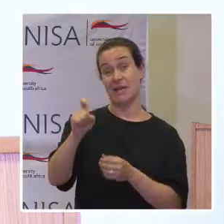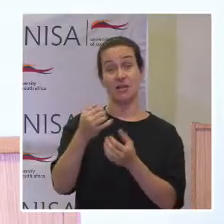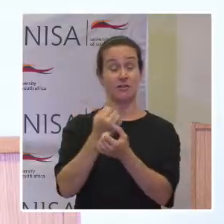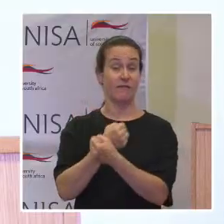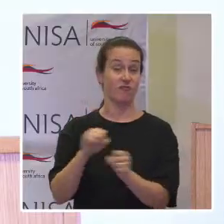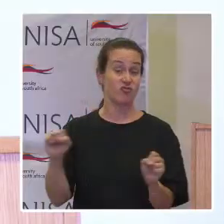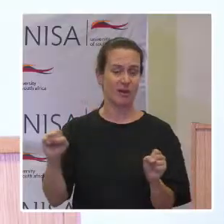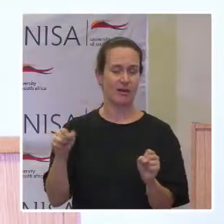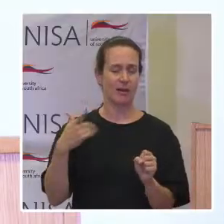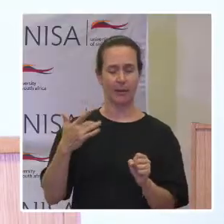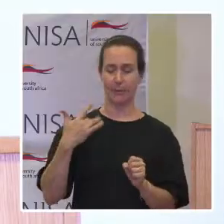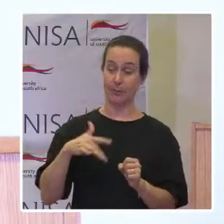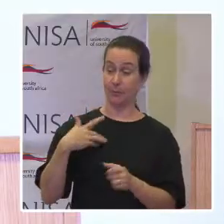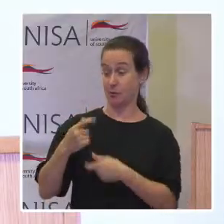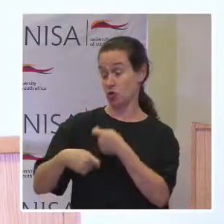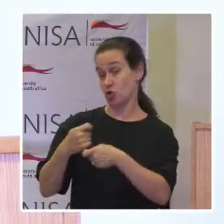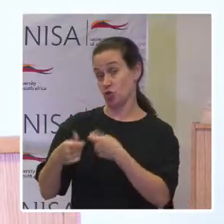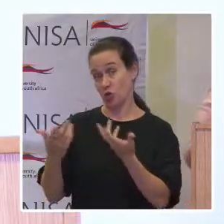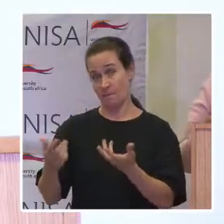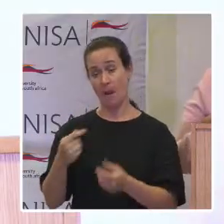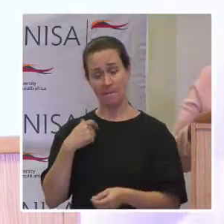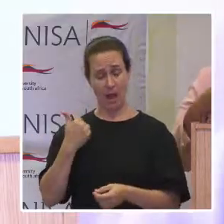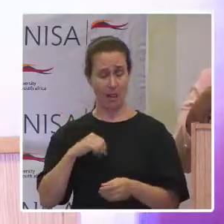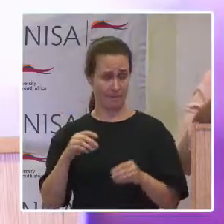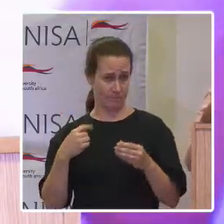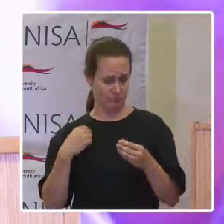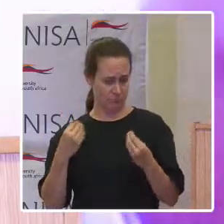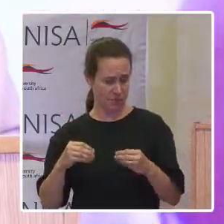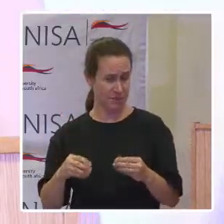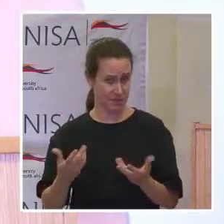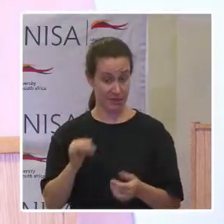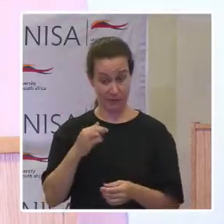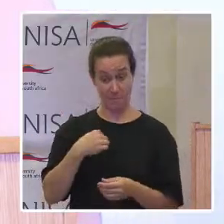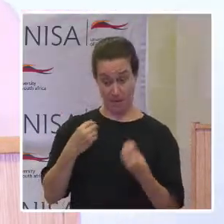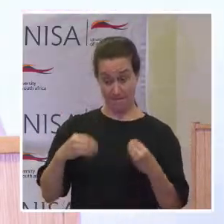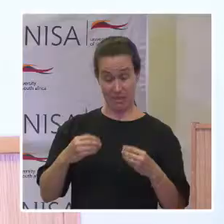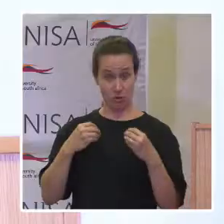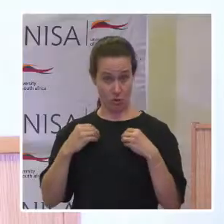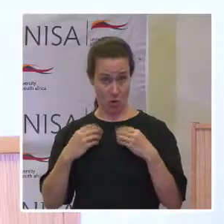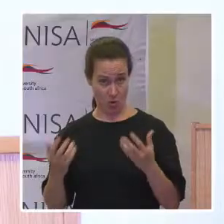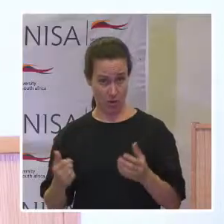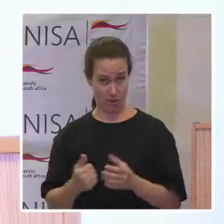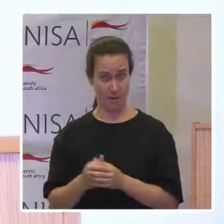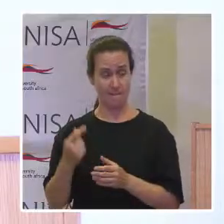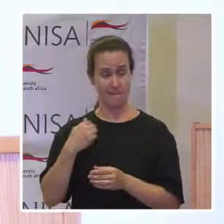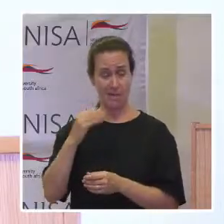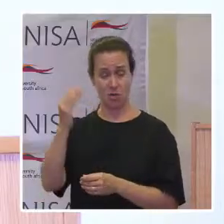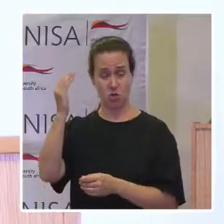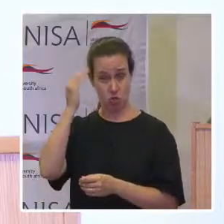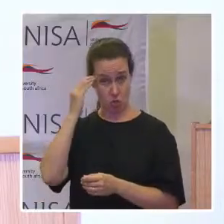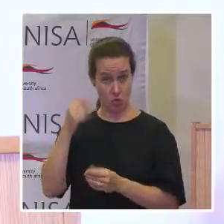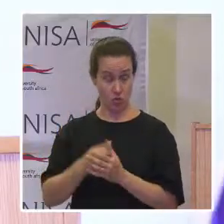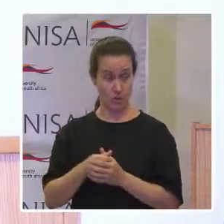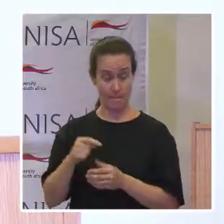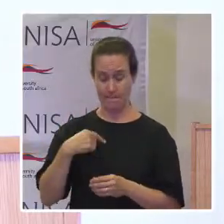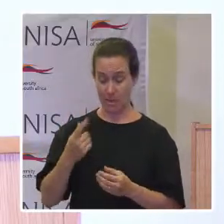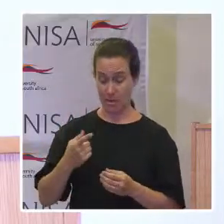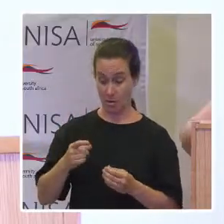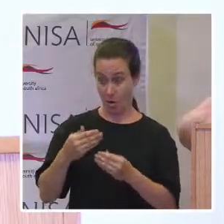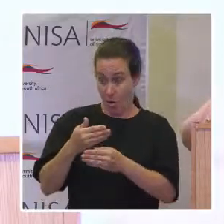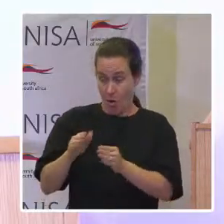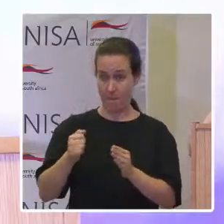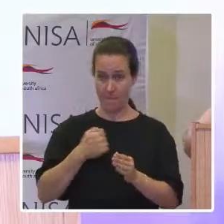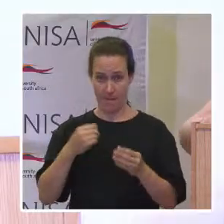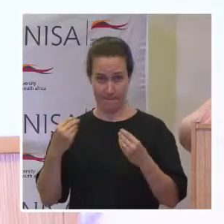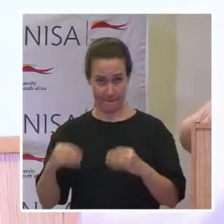luxury shopping. Because now I want to be an entrepreneur. And if I am an entrepreneur, I know that as soon as I start the business, what's going to